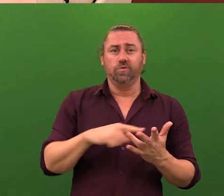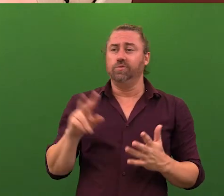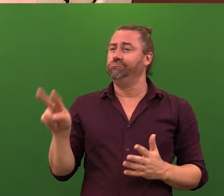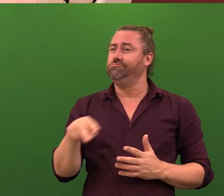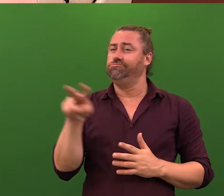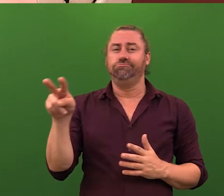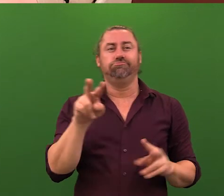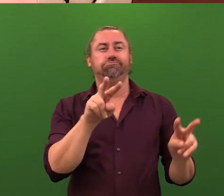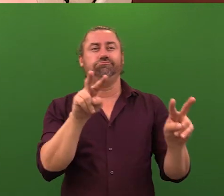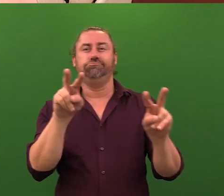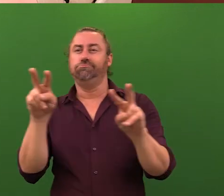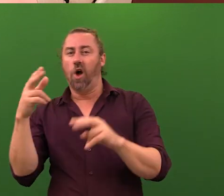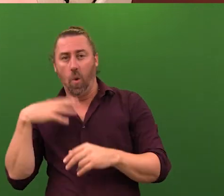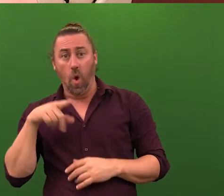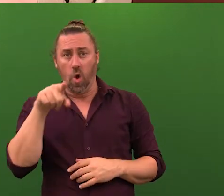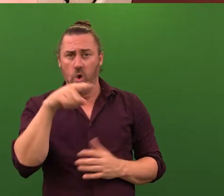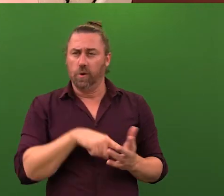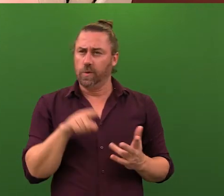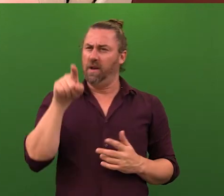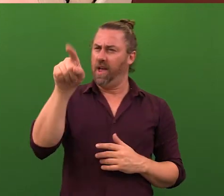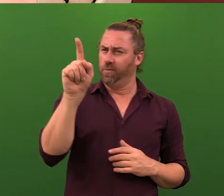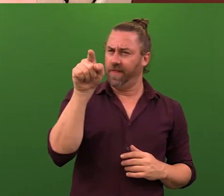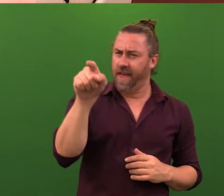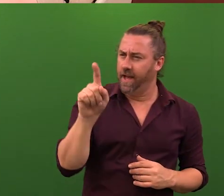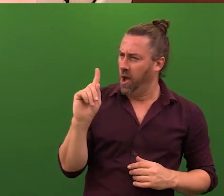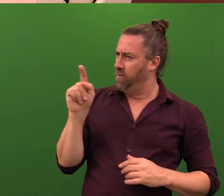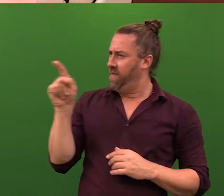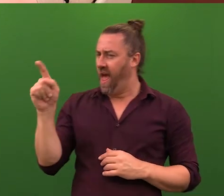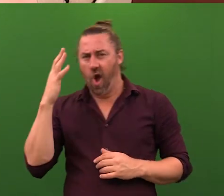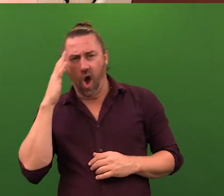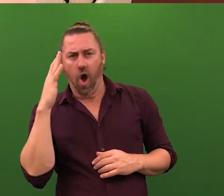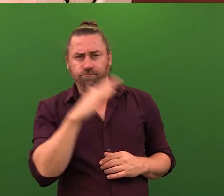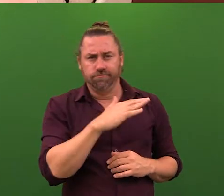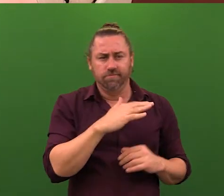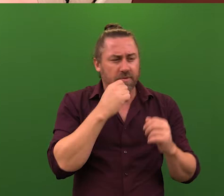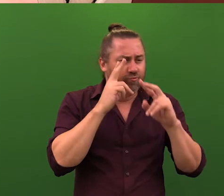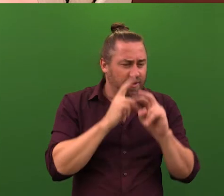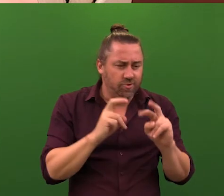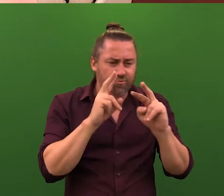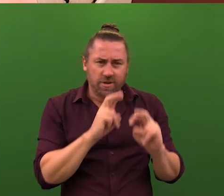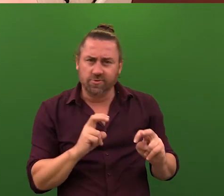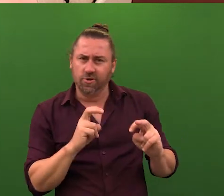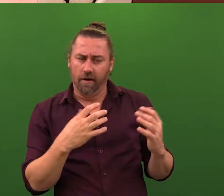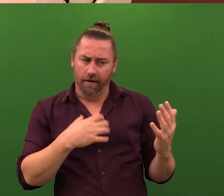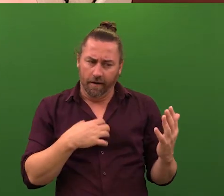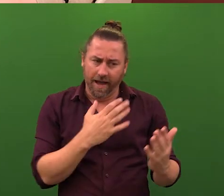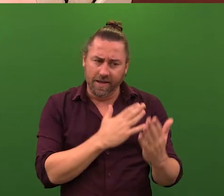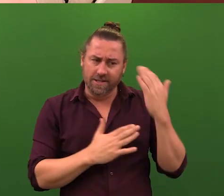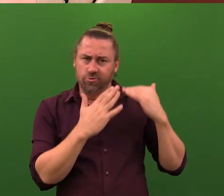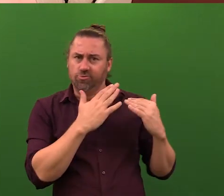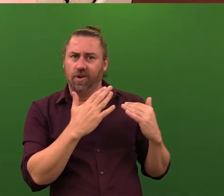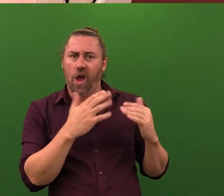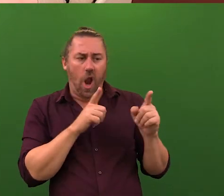goes out and does more research, about our histories and learning more about this town in the